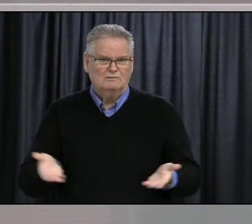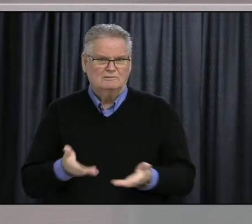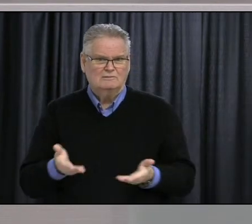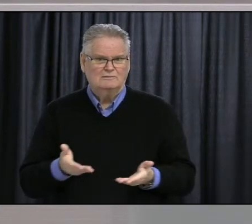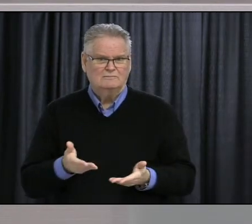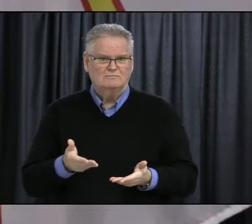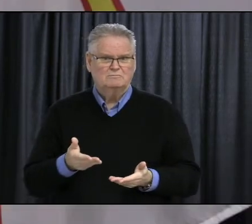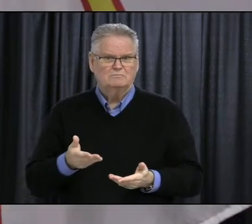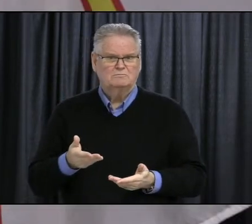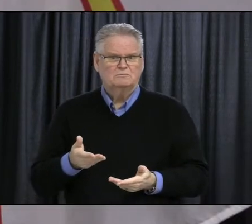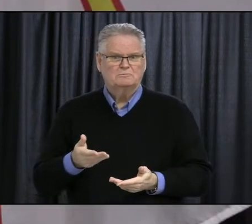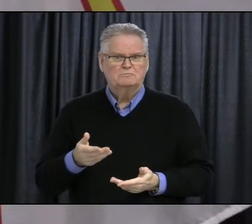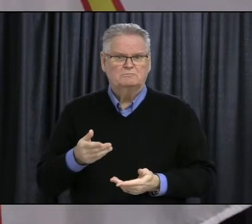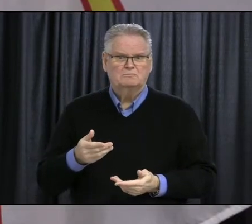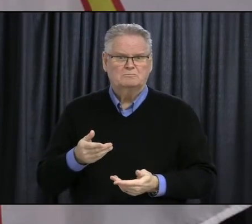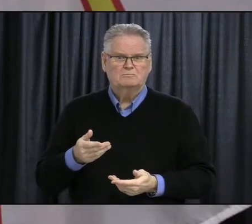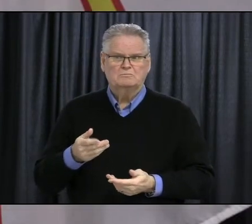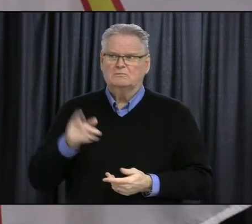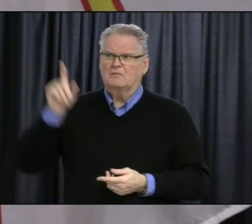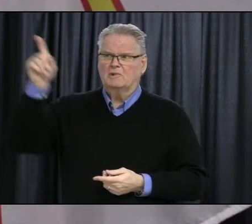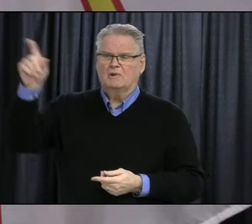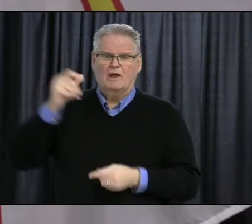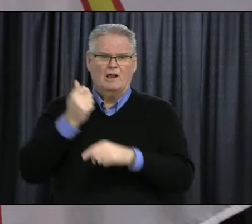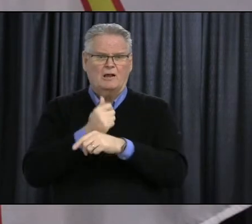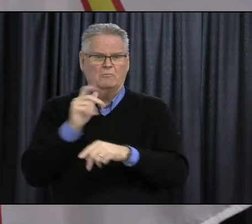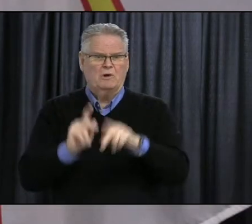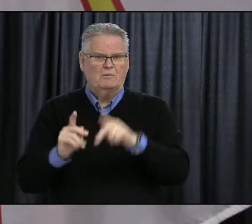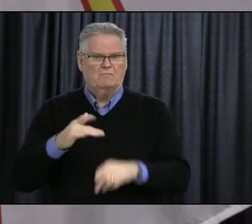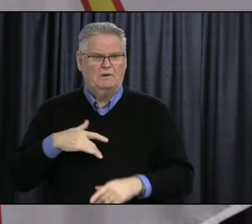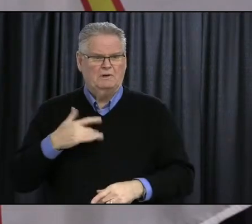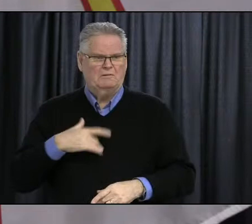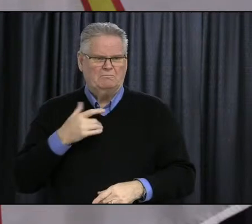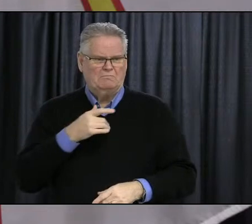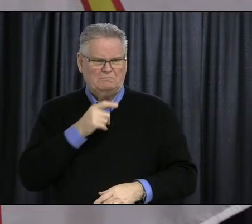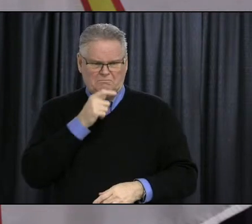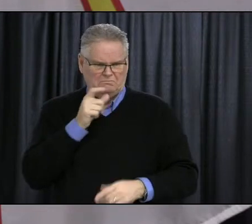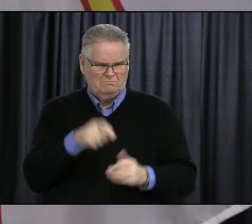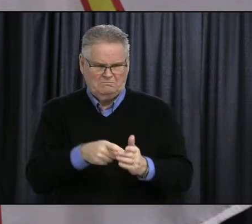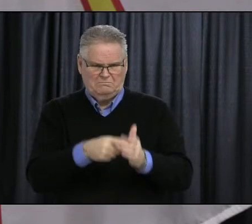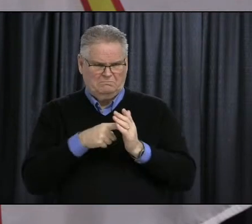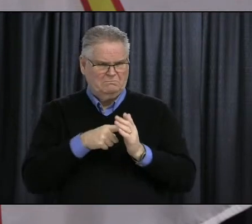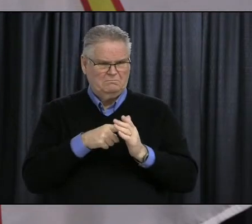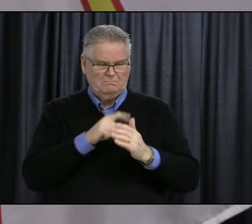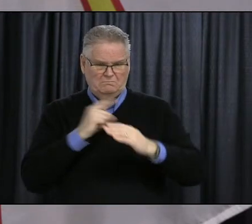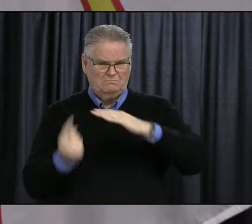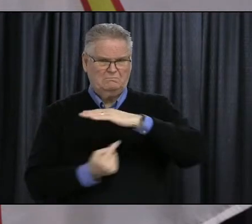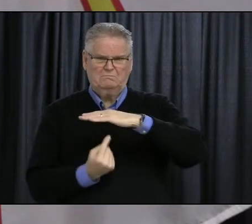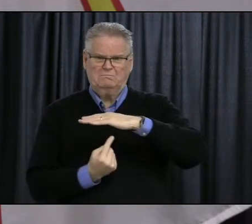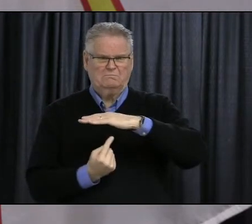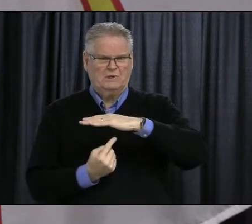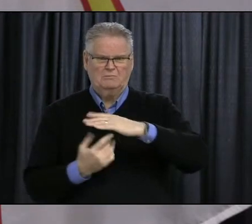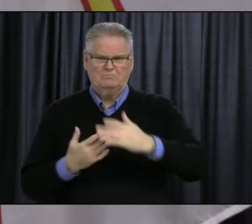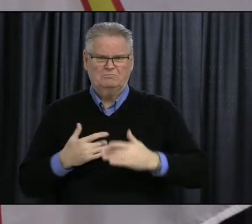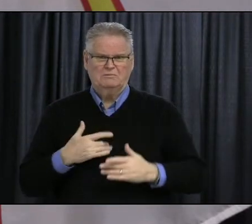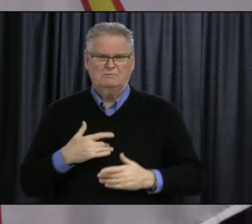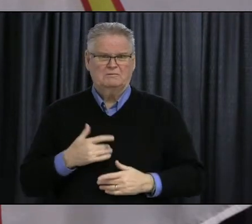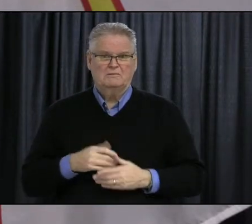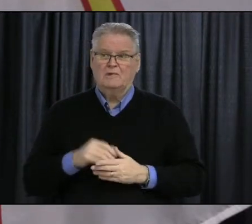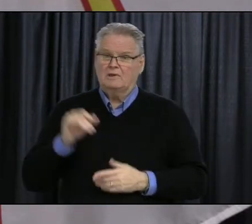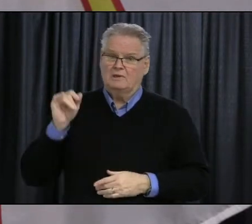needed. Yeah, so anyone who was coming in to do a short-term work contract, if that's what it